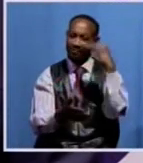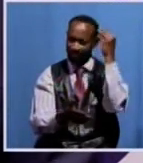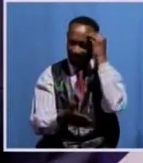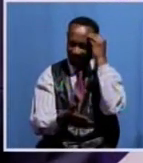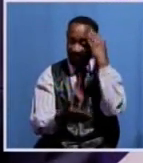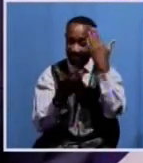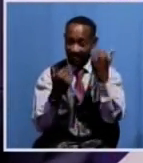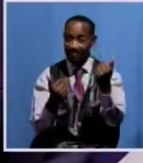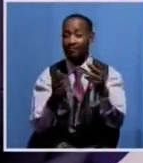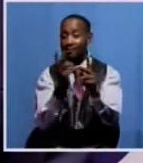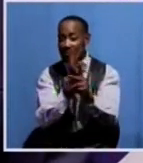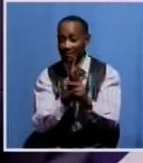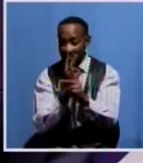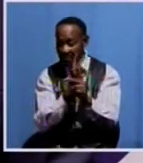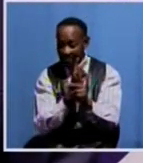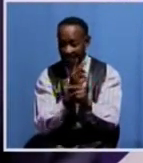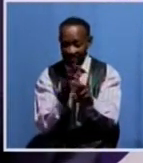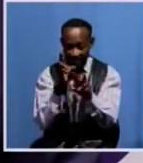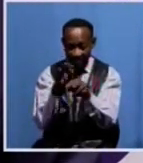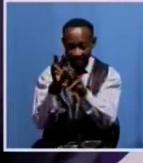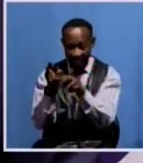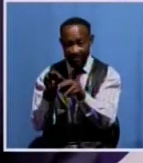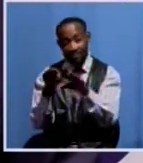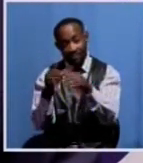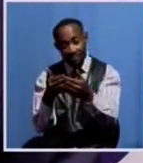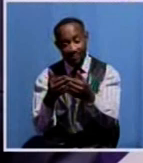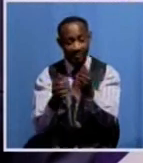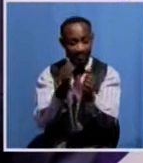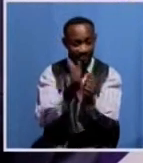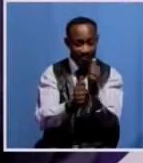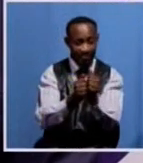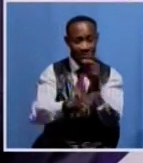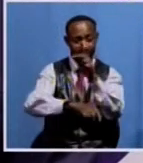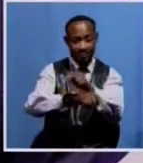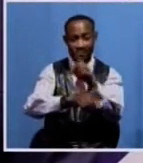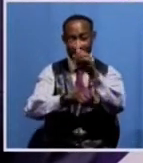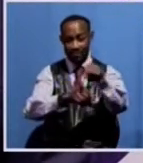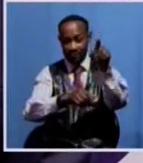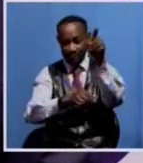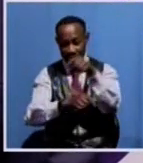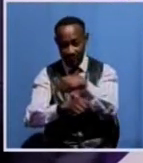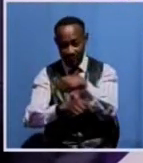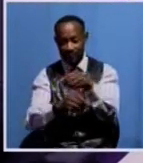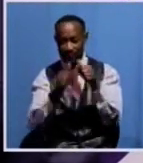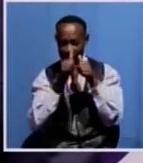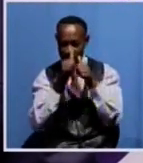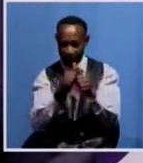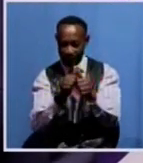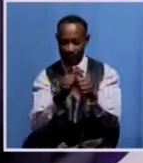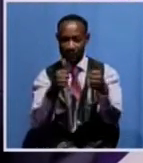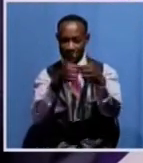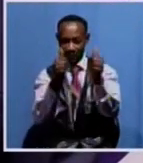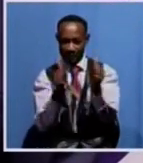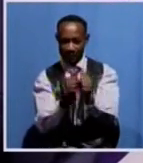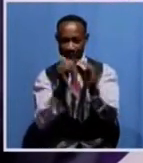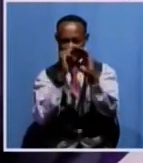clearly, carefully going through this to see which projects can be cancelled, following that general criterion that you have